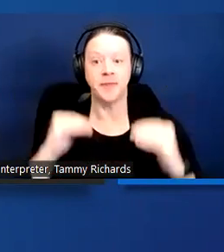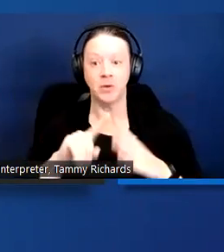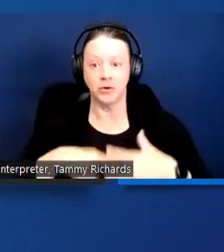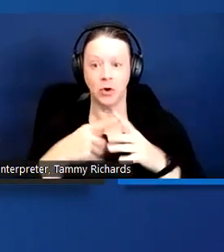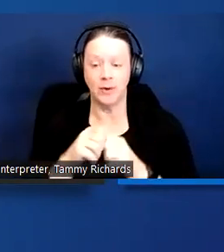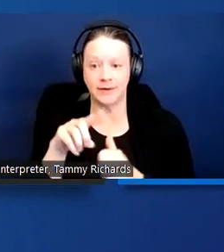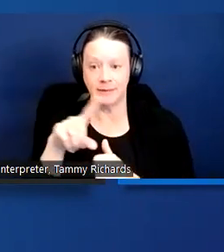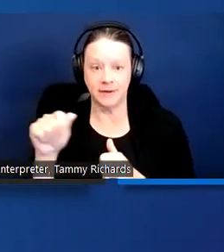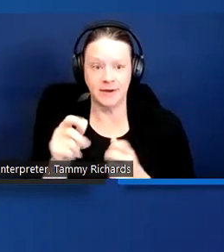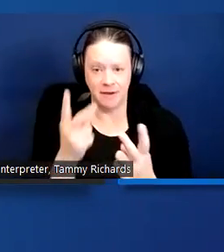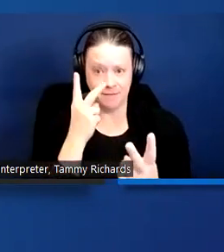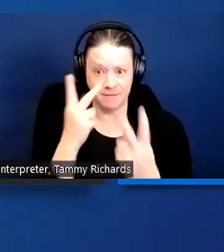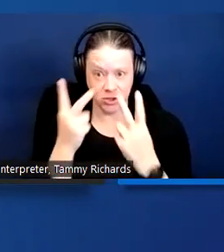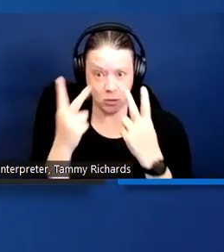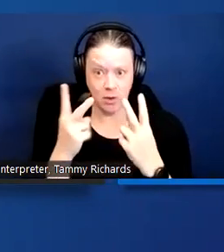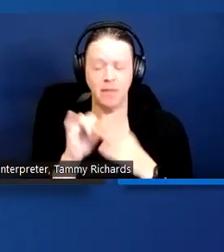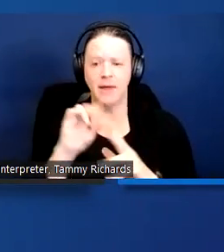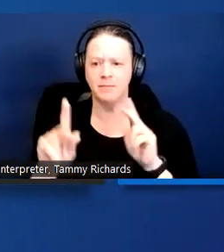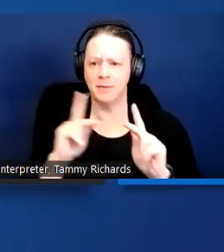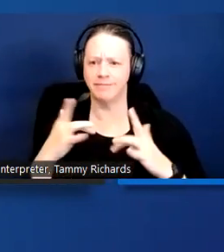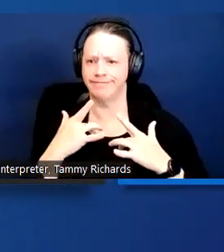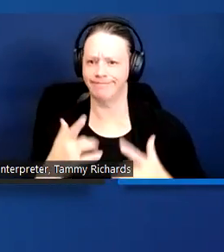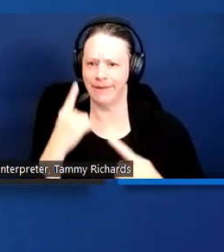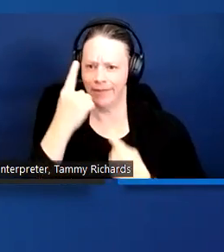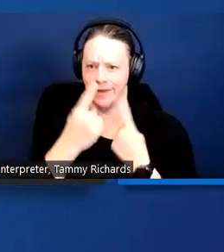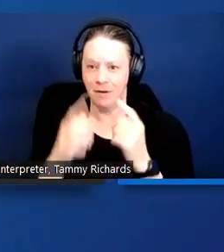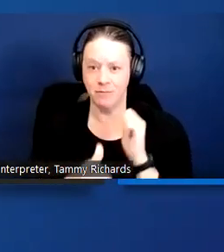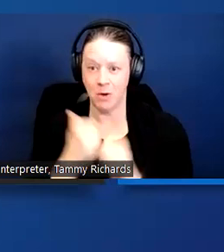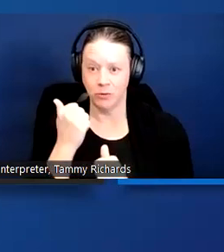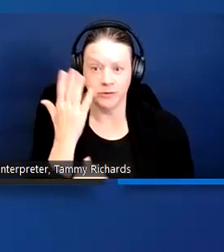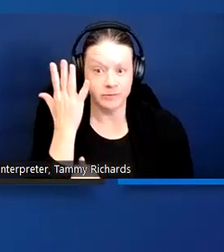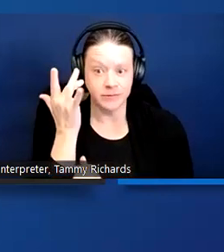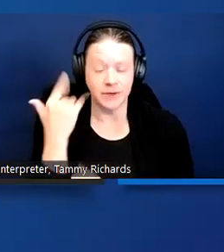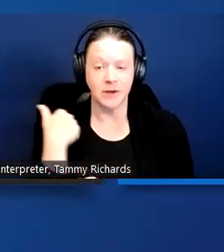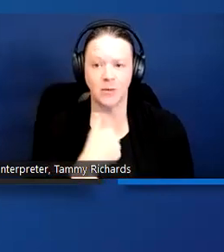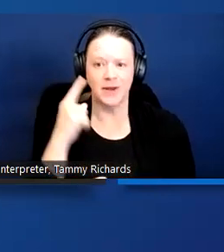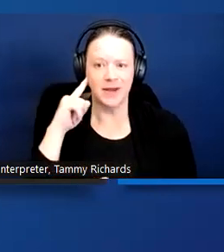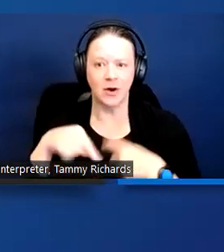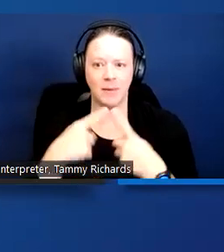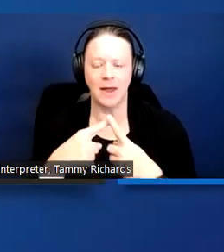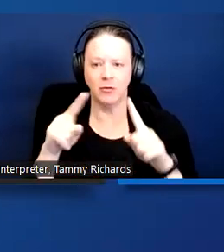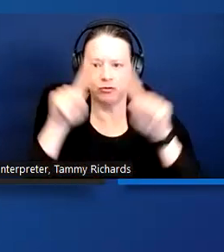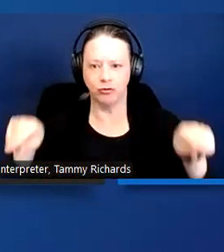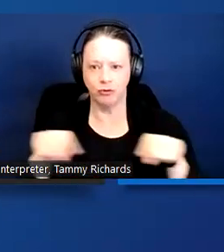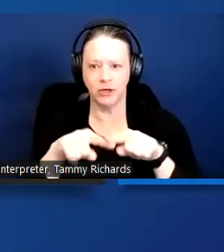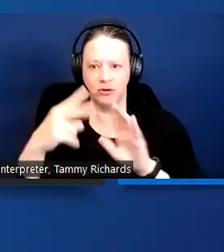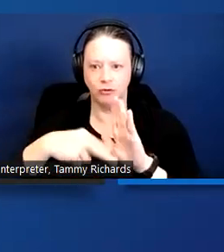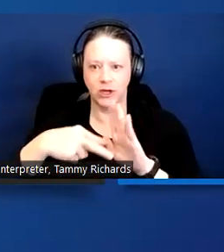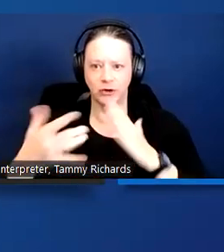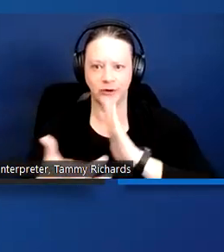the one people tend to think of most when this comes up, because we hear about screen readers or we hear about